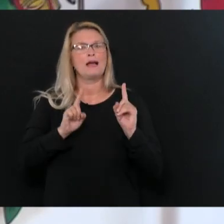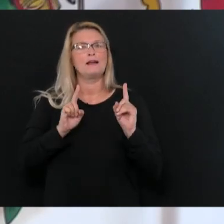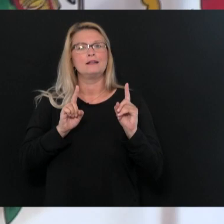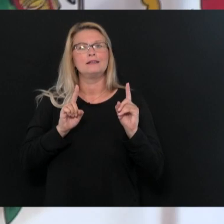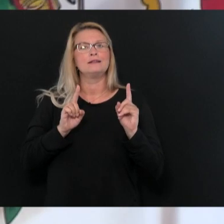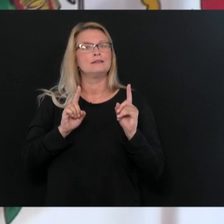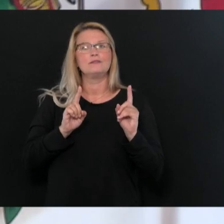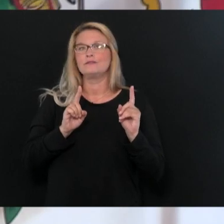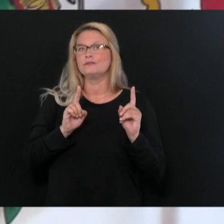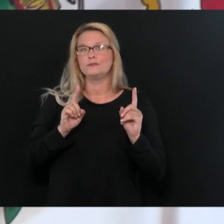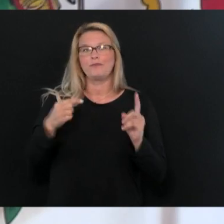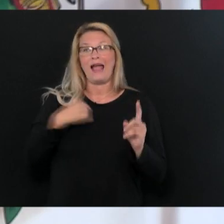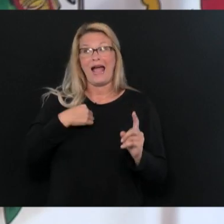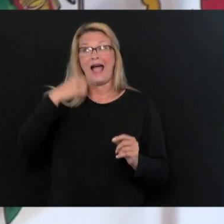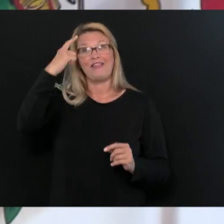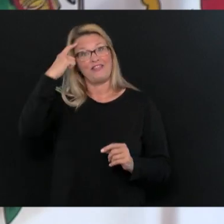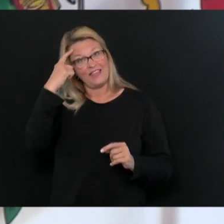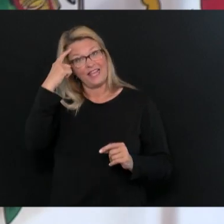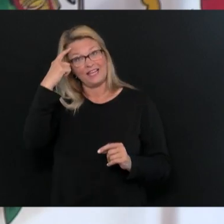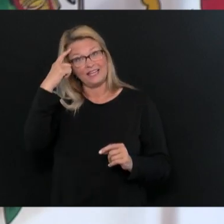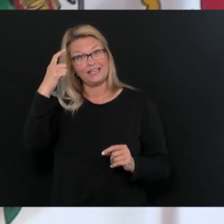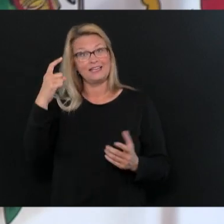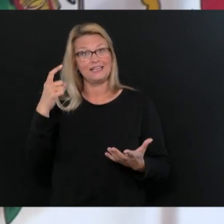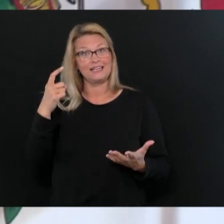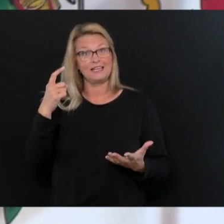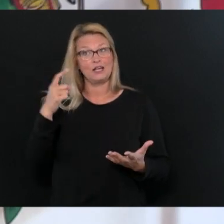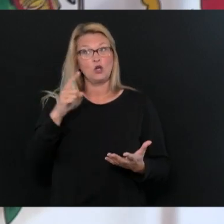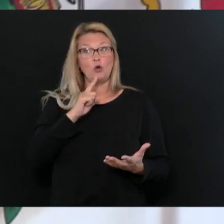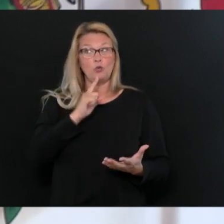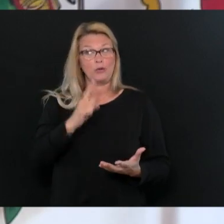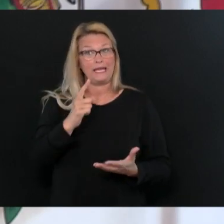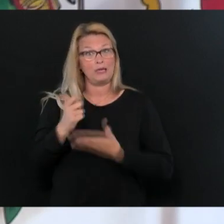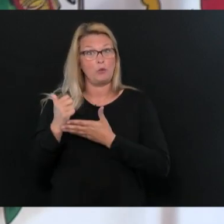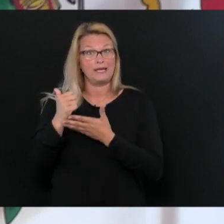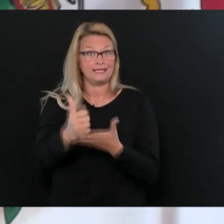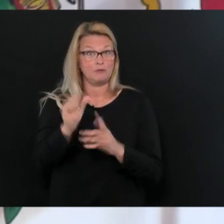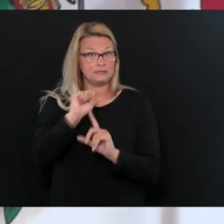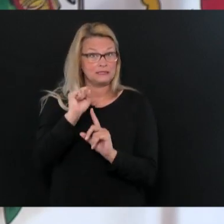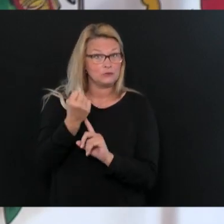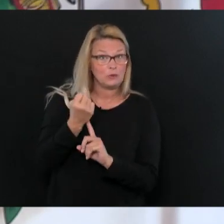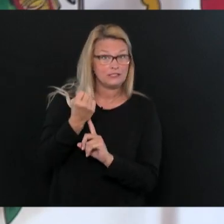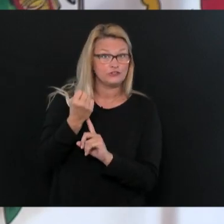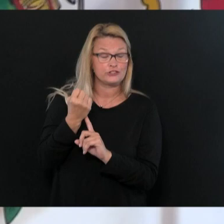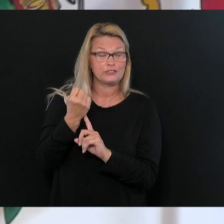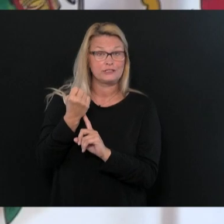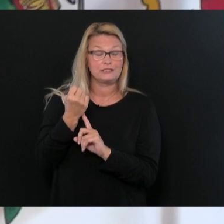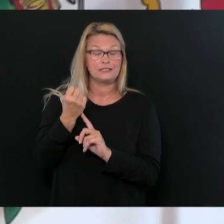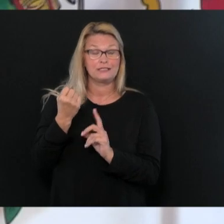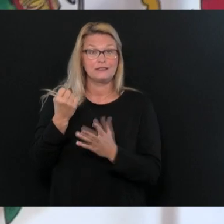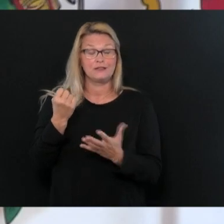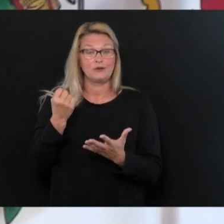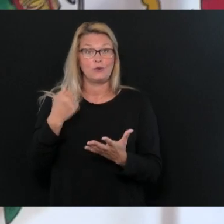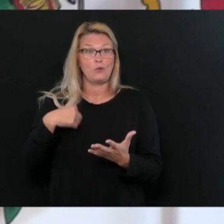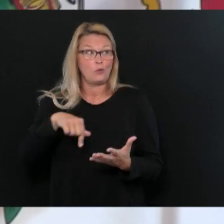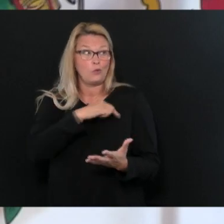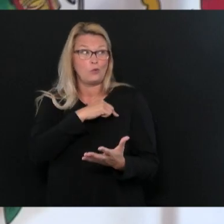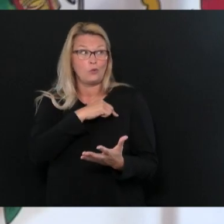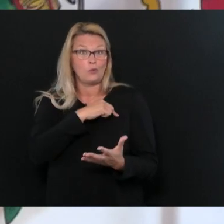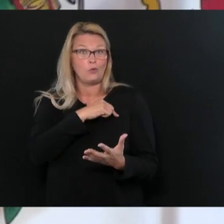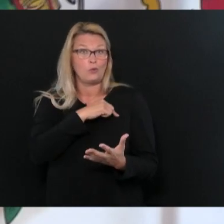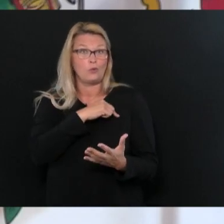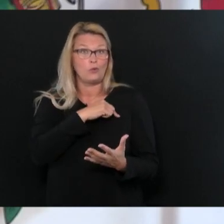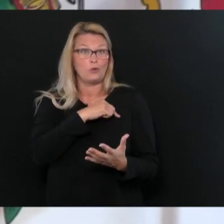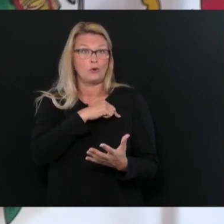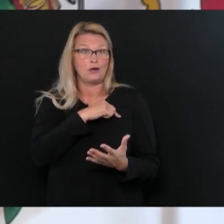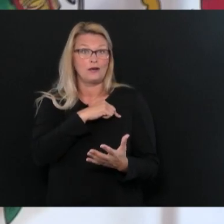time, I think, surely a contributor of just this is that we,